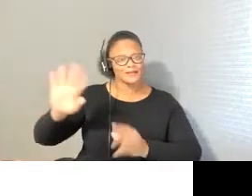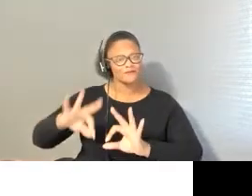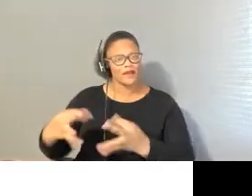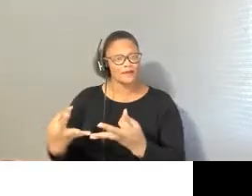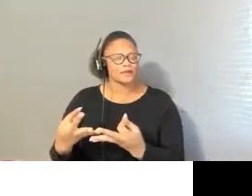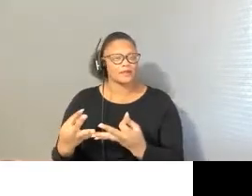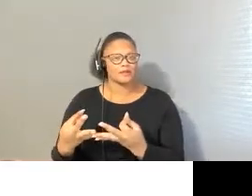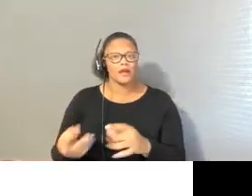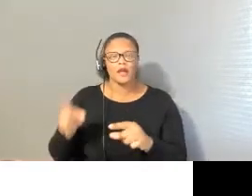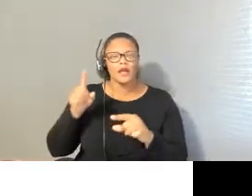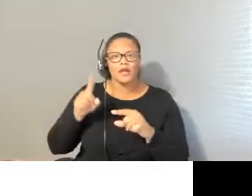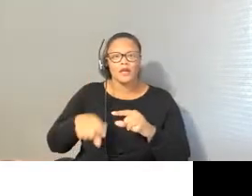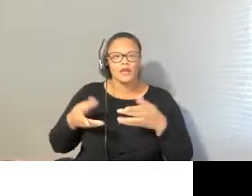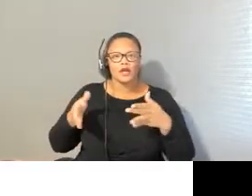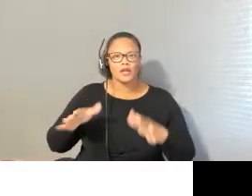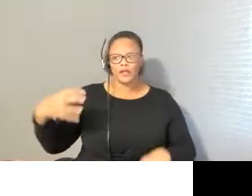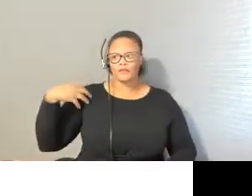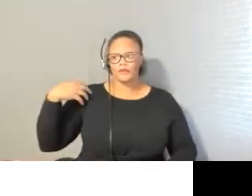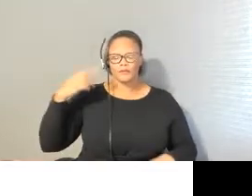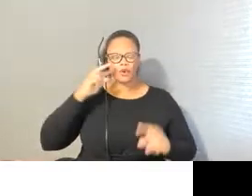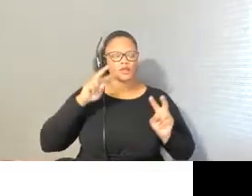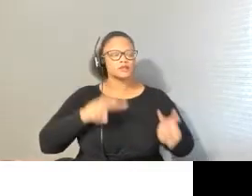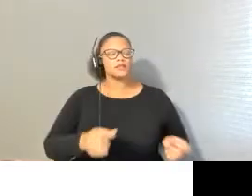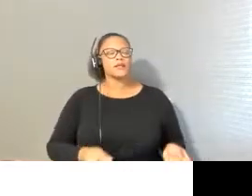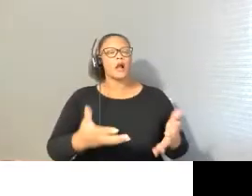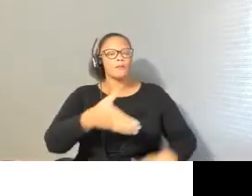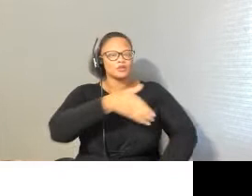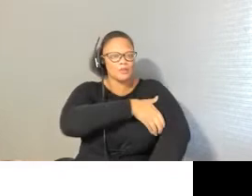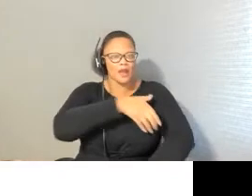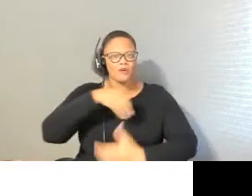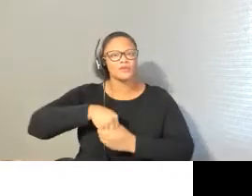couldn't let them see the power he had in him.